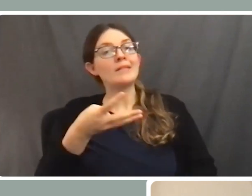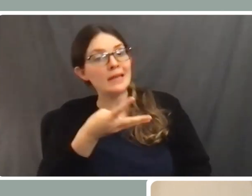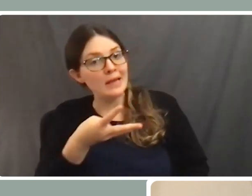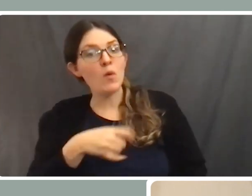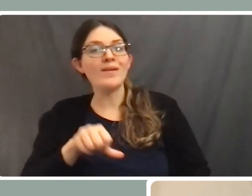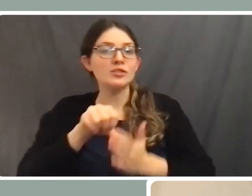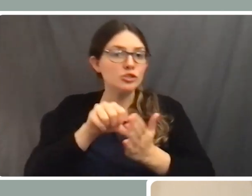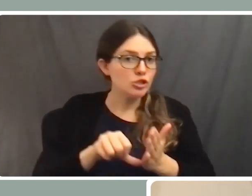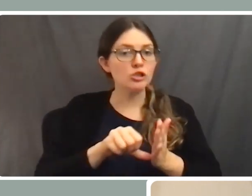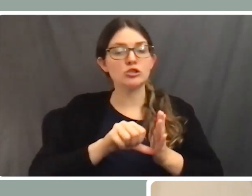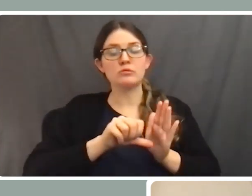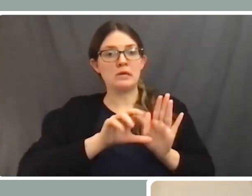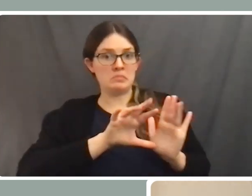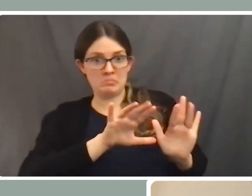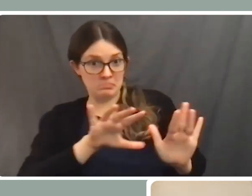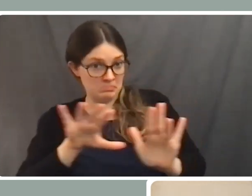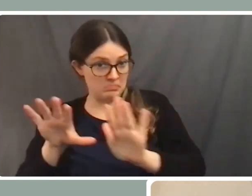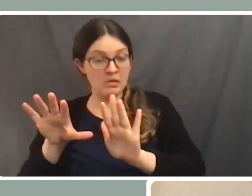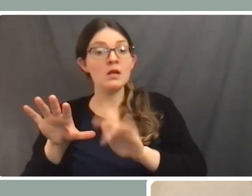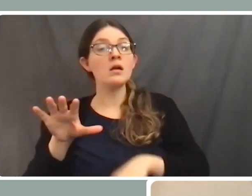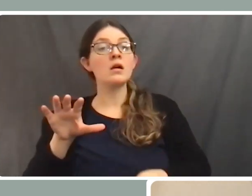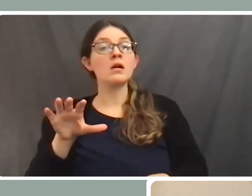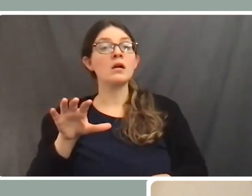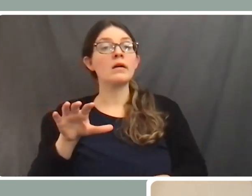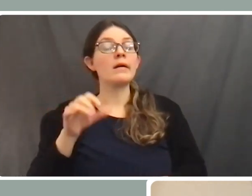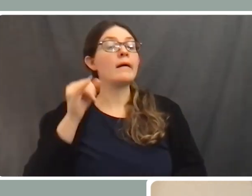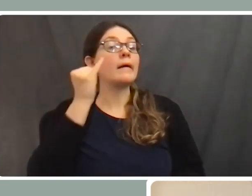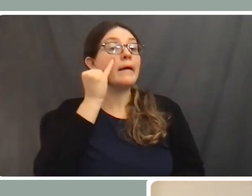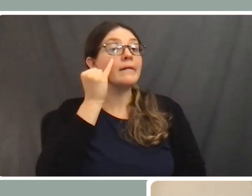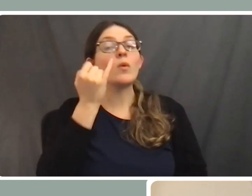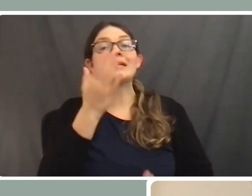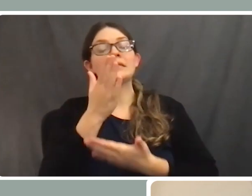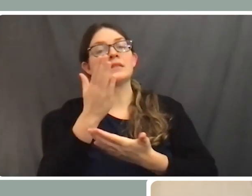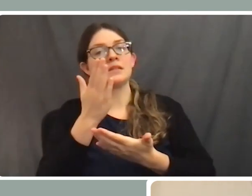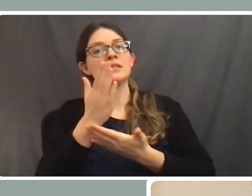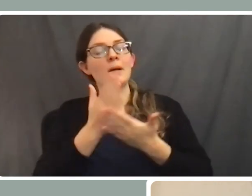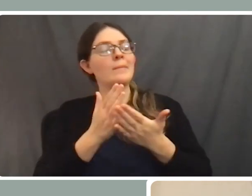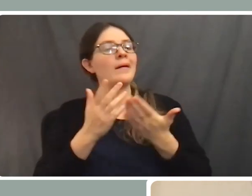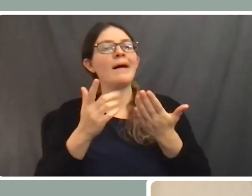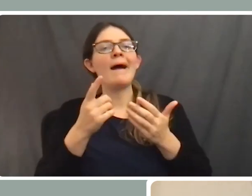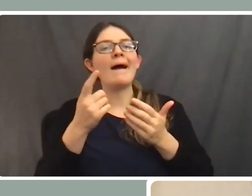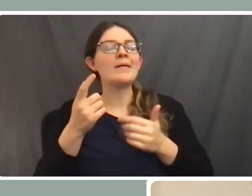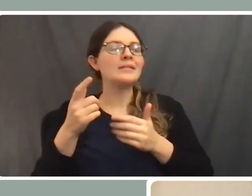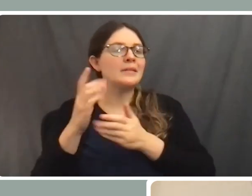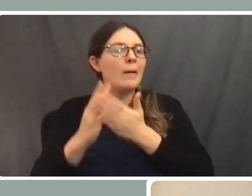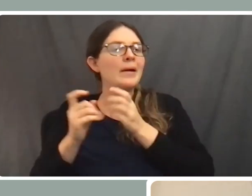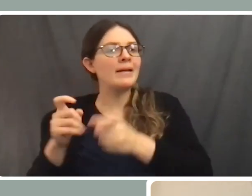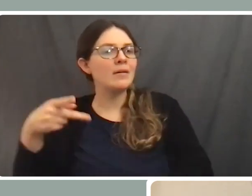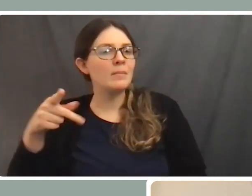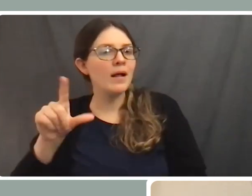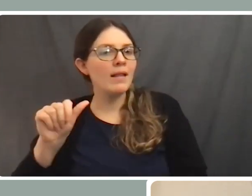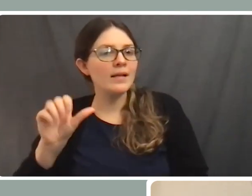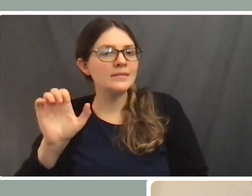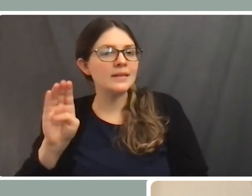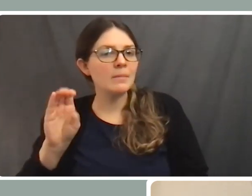their radiation, if they were randomized to either get the Neratinib or to get a placebo, there was a little bit